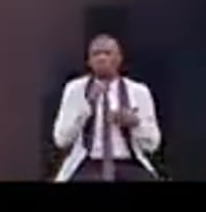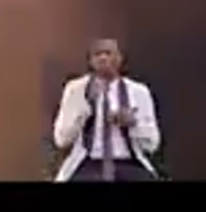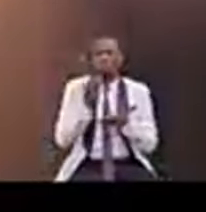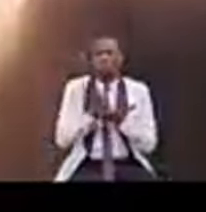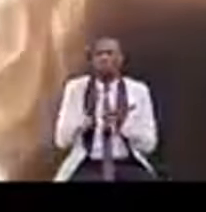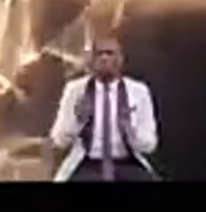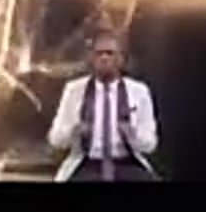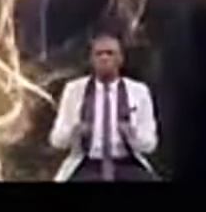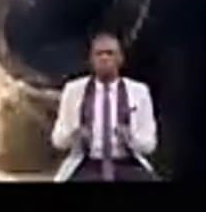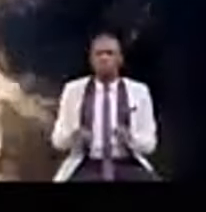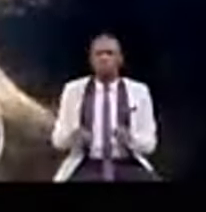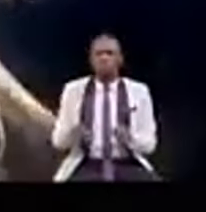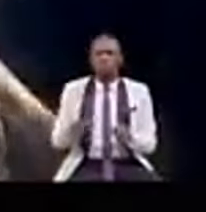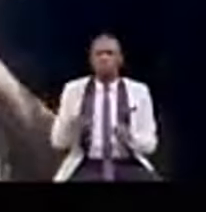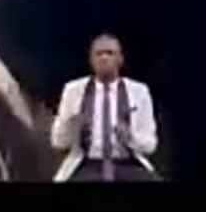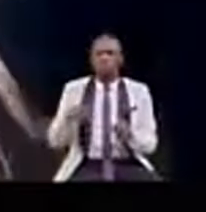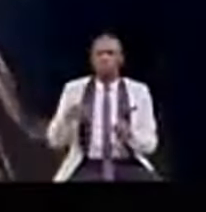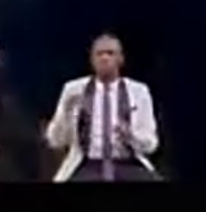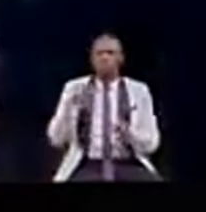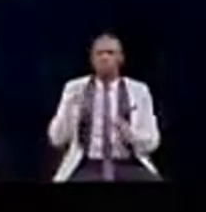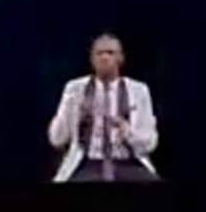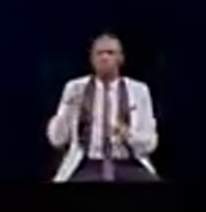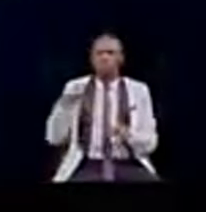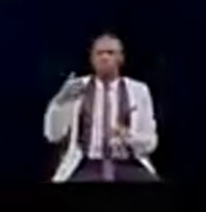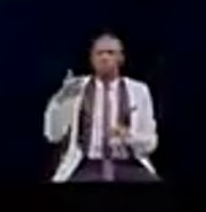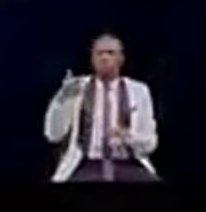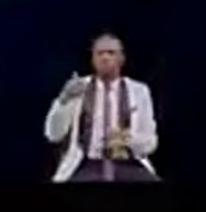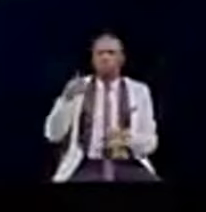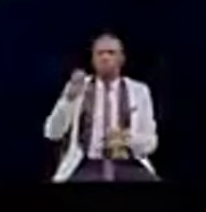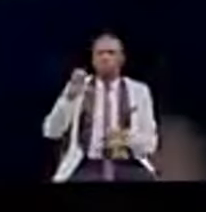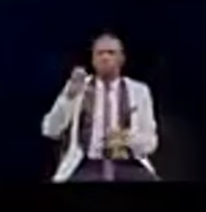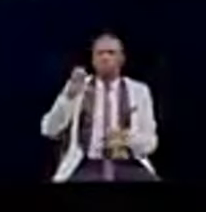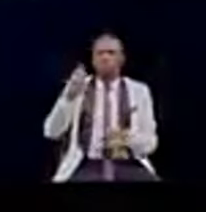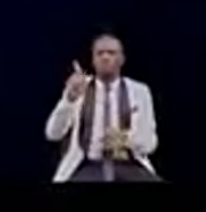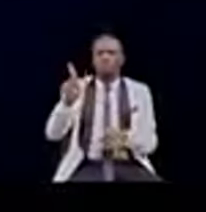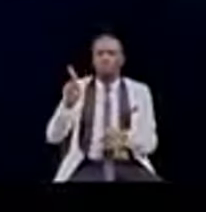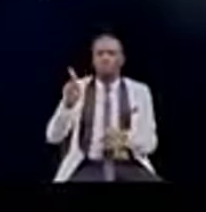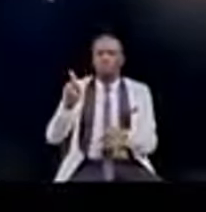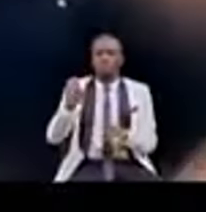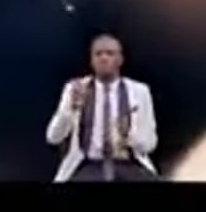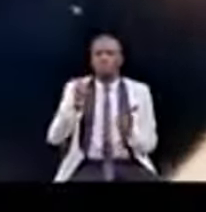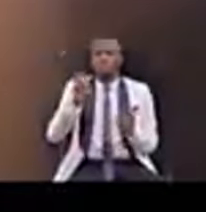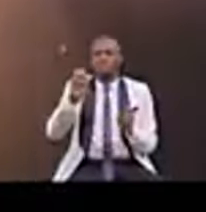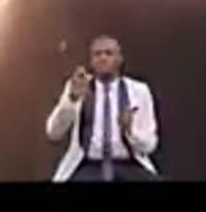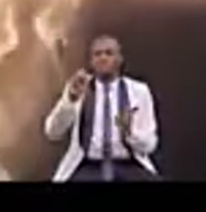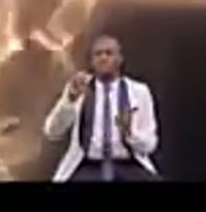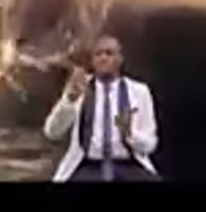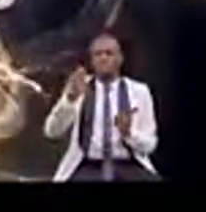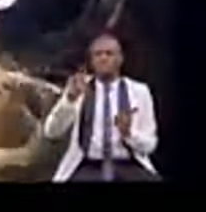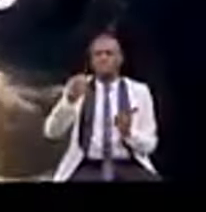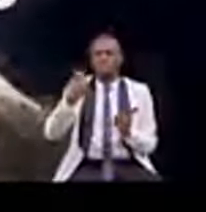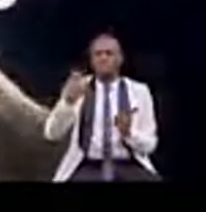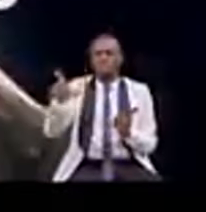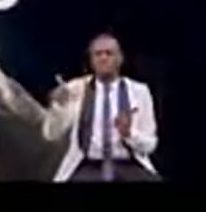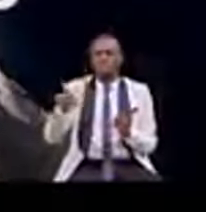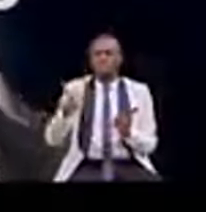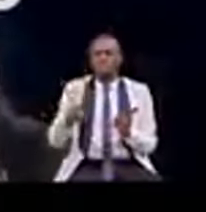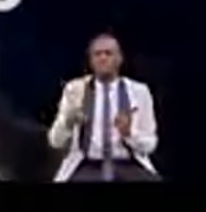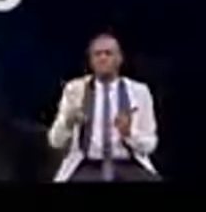All our workers who are right there, please join the counselors so that this will be as fast as possible.